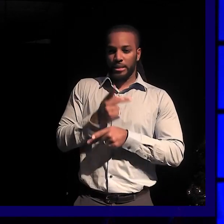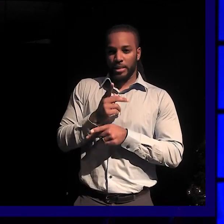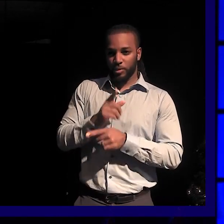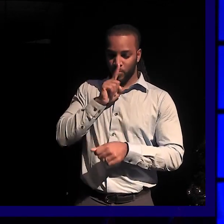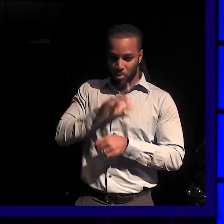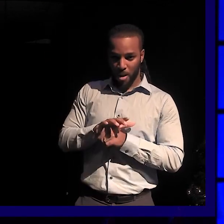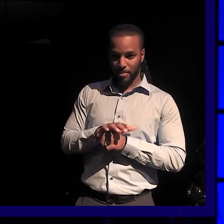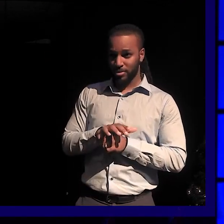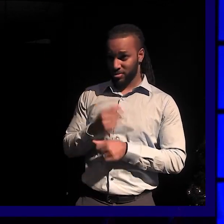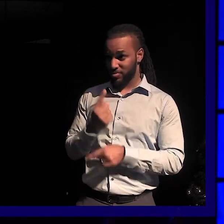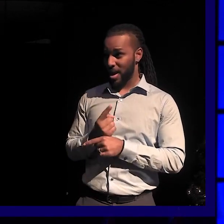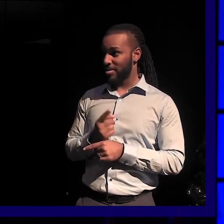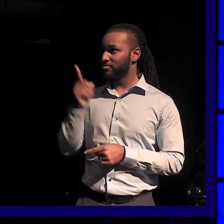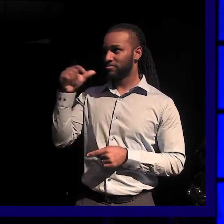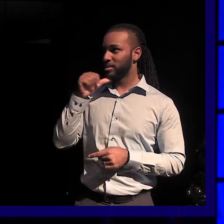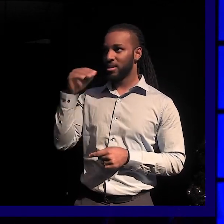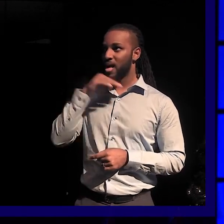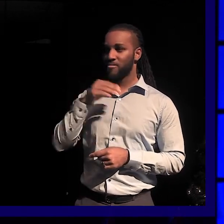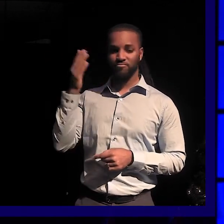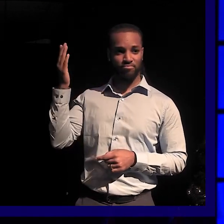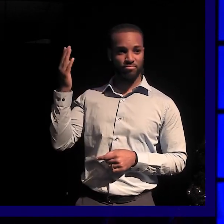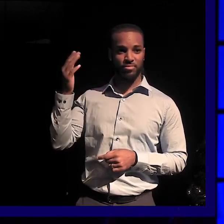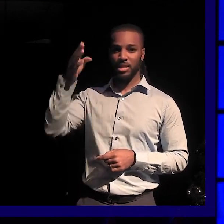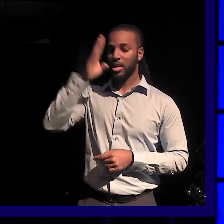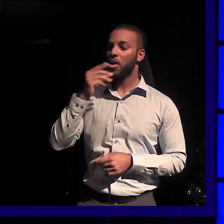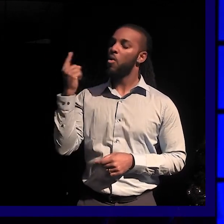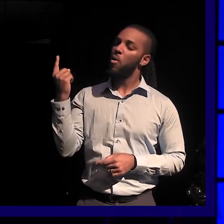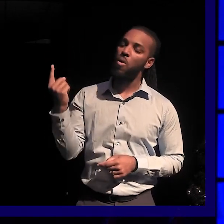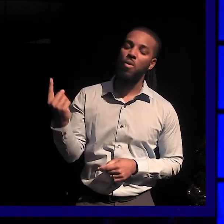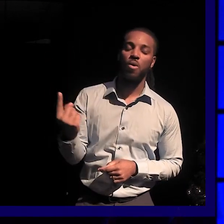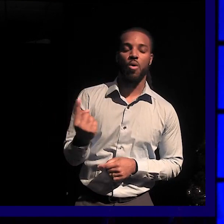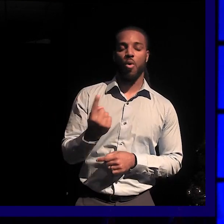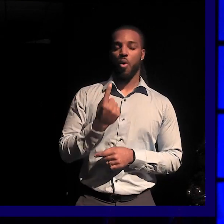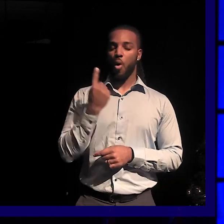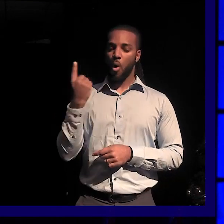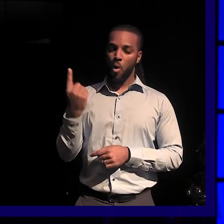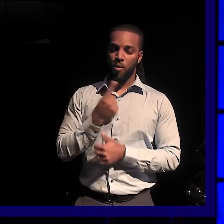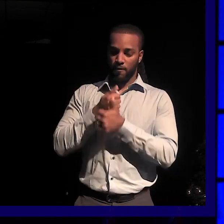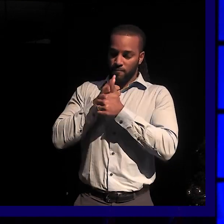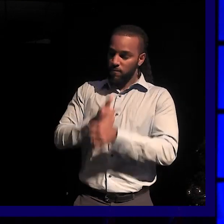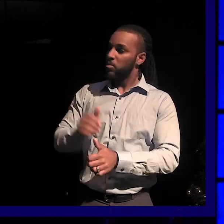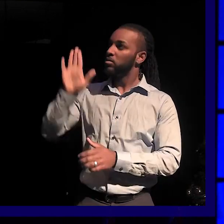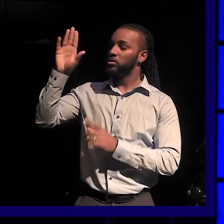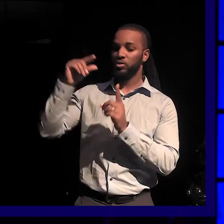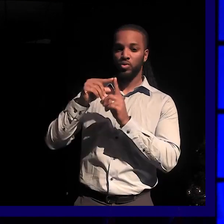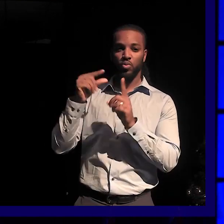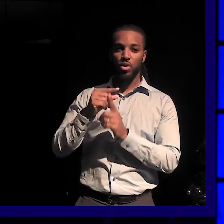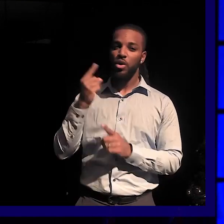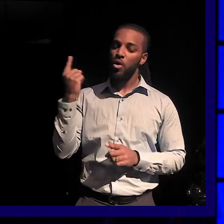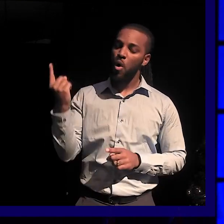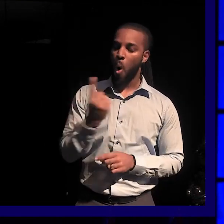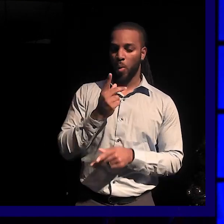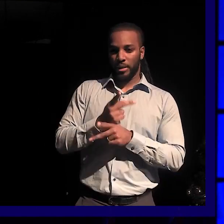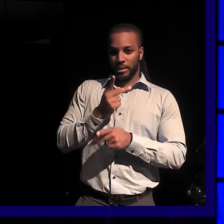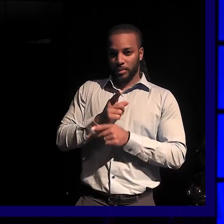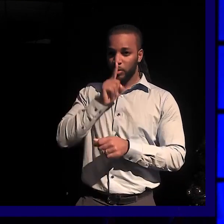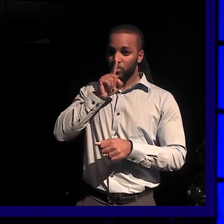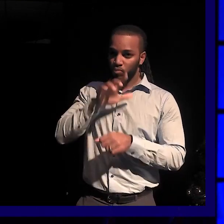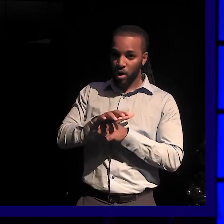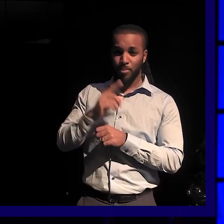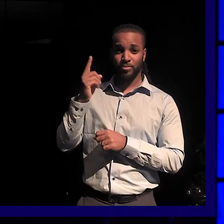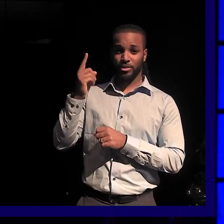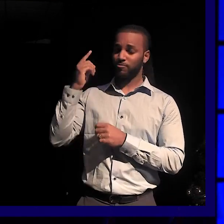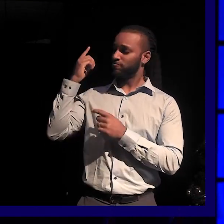a promise-keeping God. Our God always does what he says he's going to do. He's always done, always is doing,